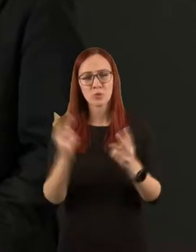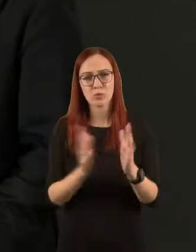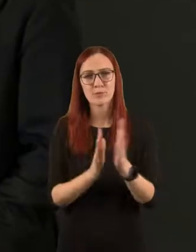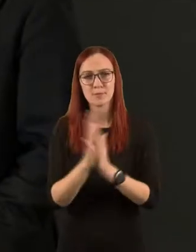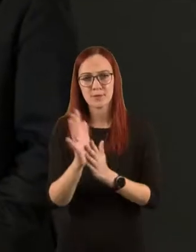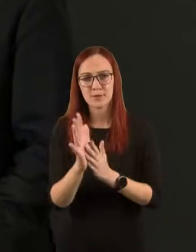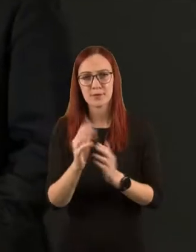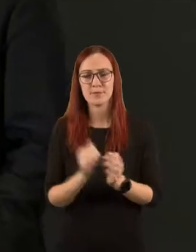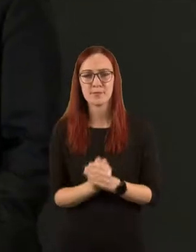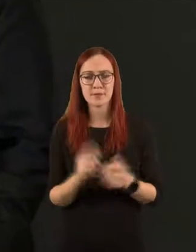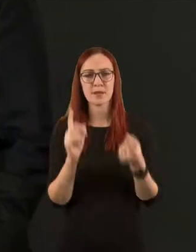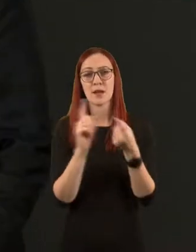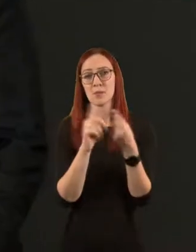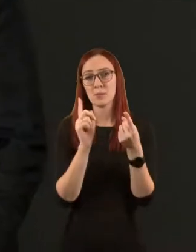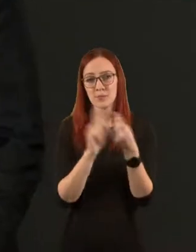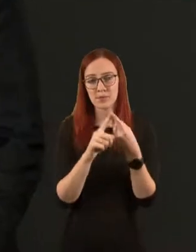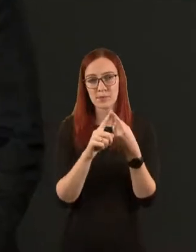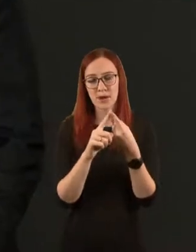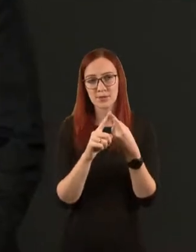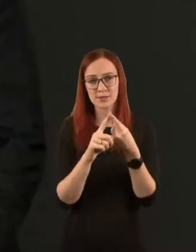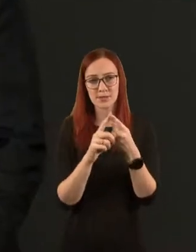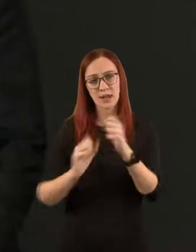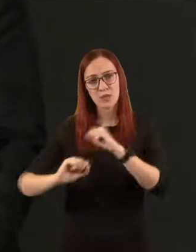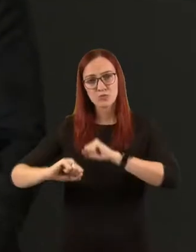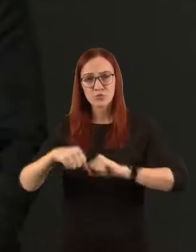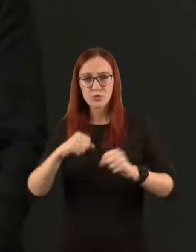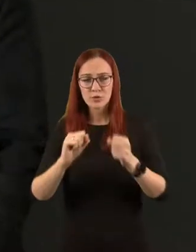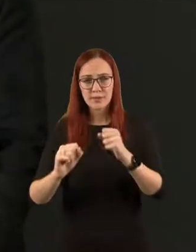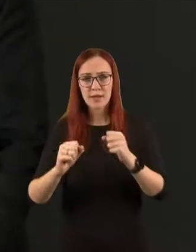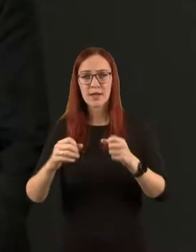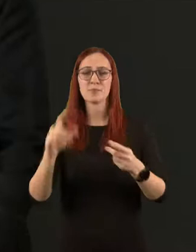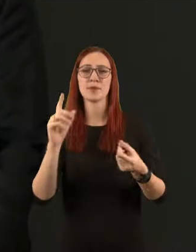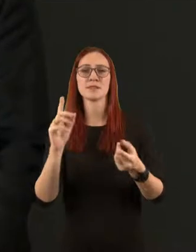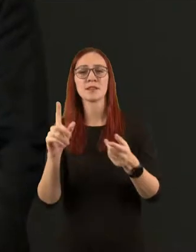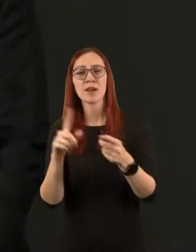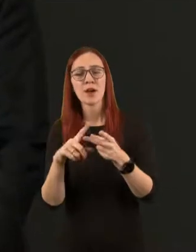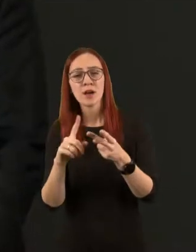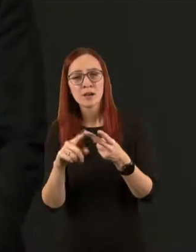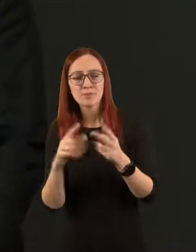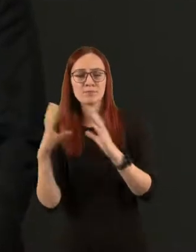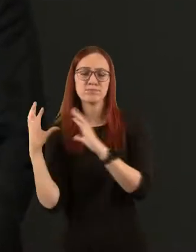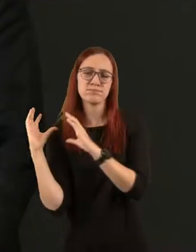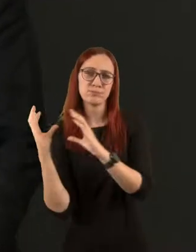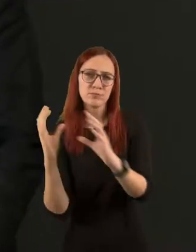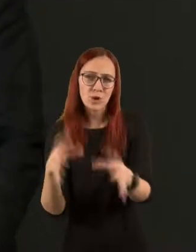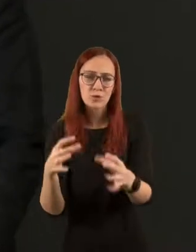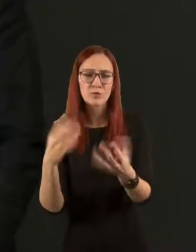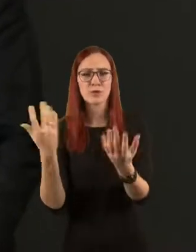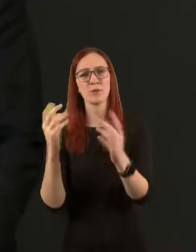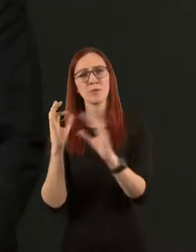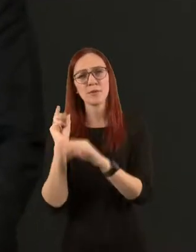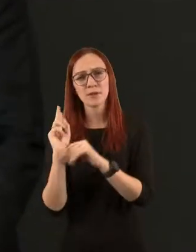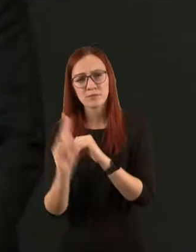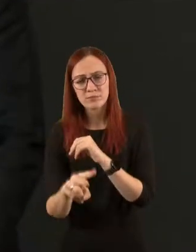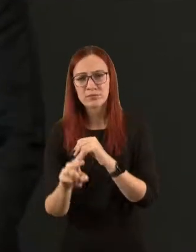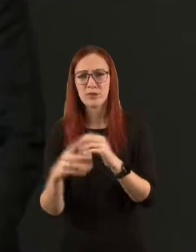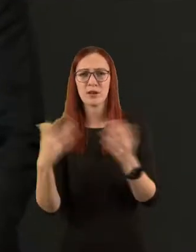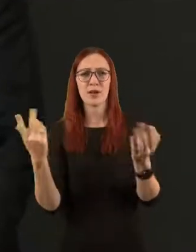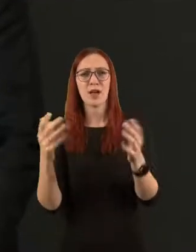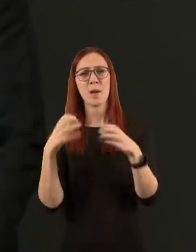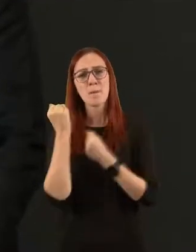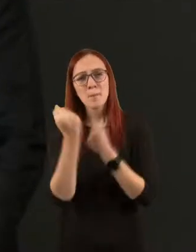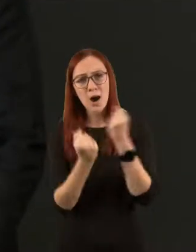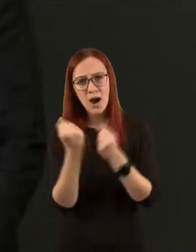up. Transport emissions have increased by 38%, and without additional measures, transport emissions are projected to